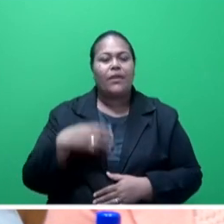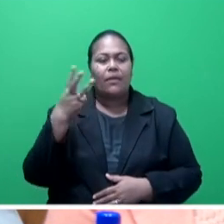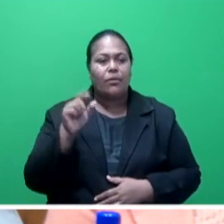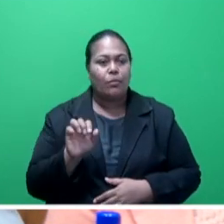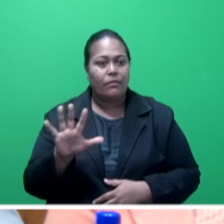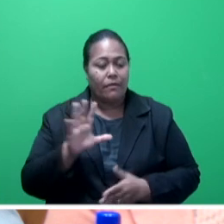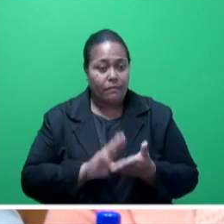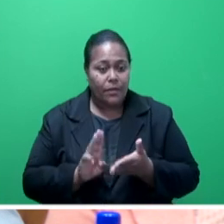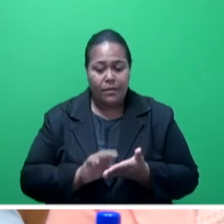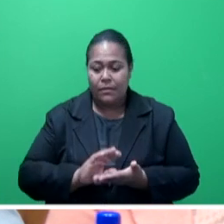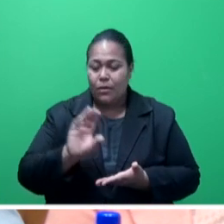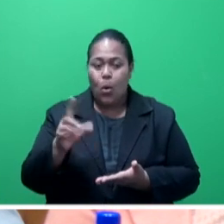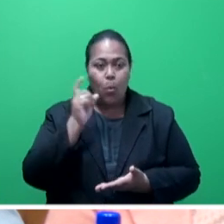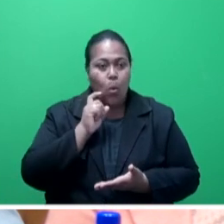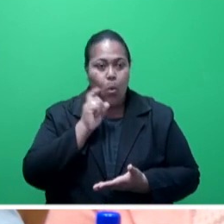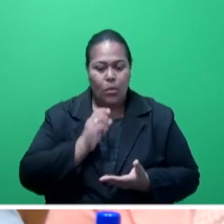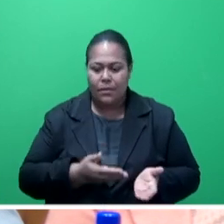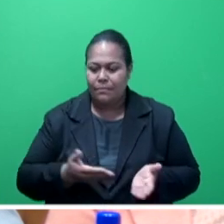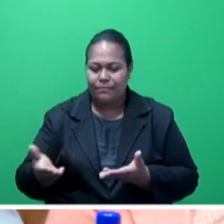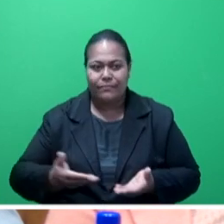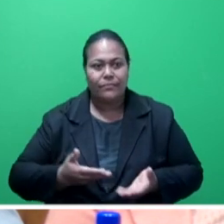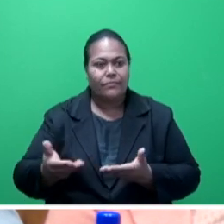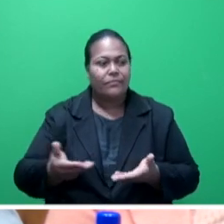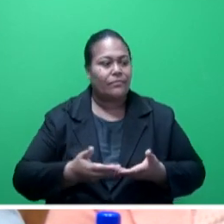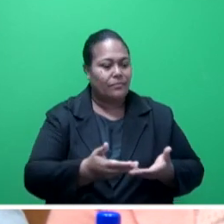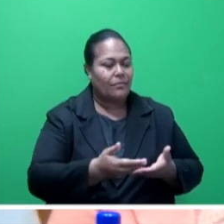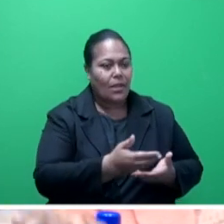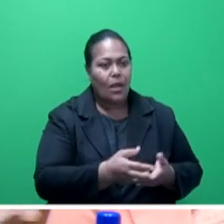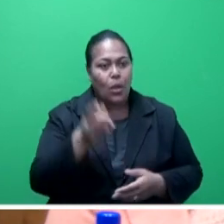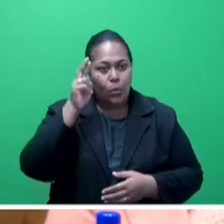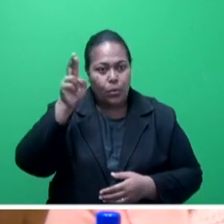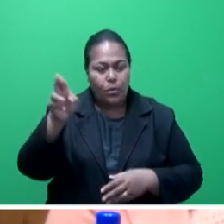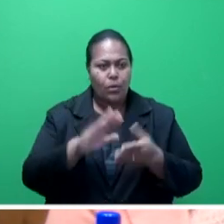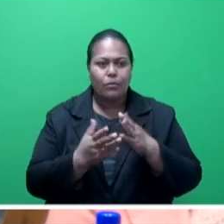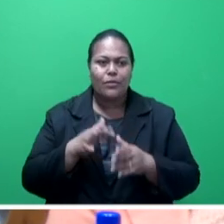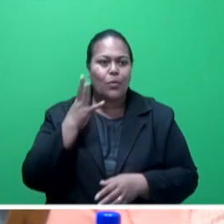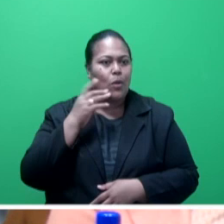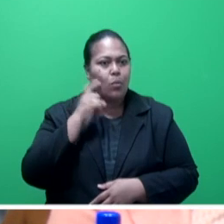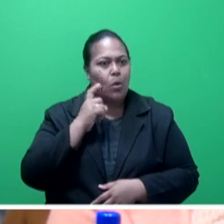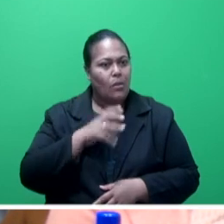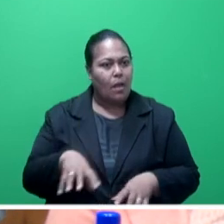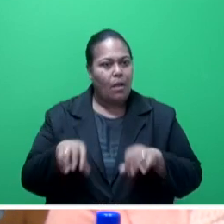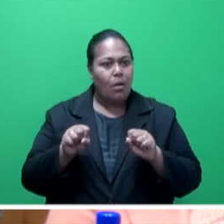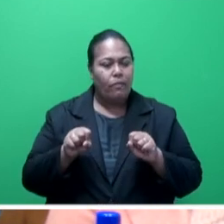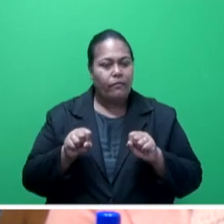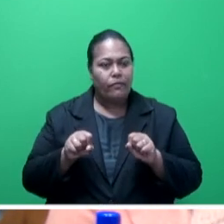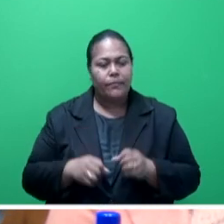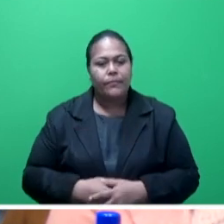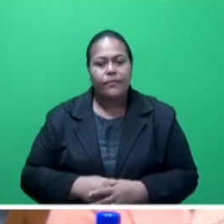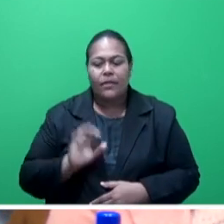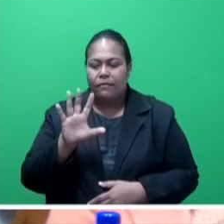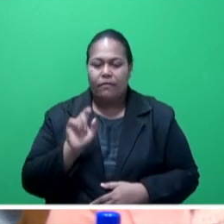is allocated for water cutting to rural communities in non-metered areas during periods of water disruption. $5.5 million